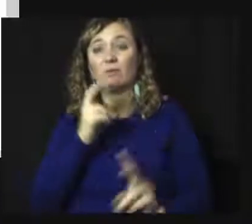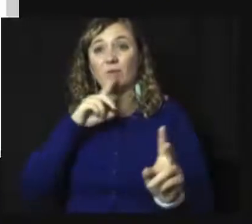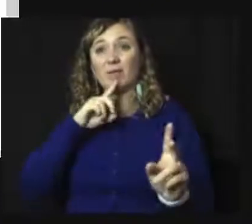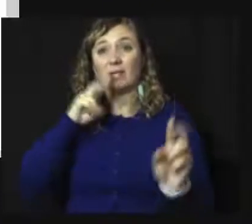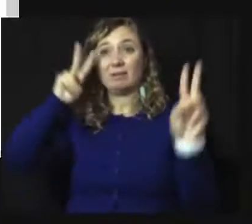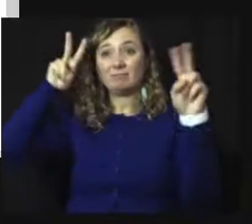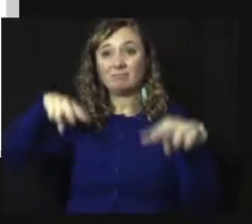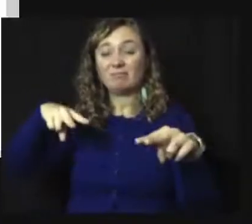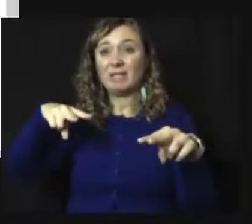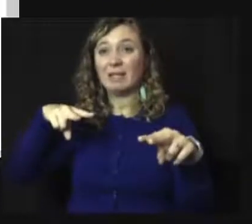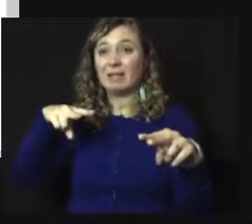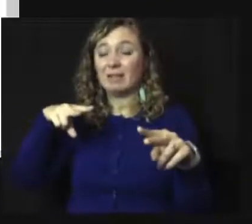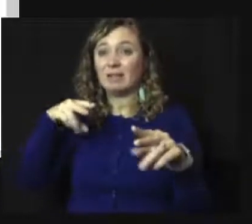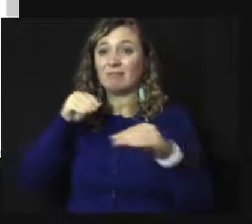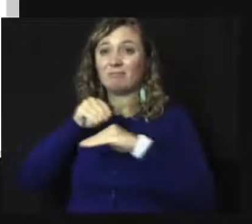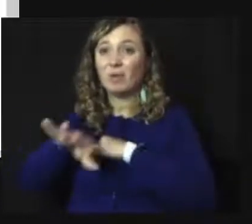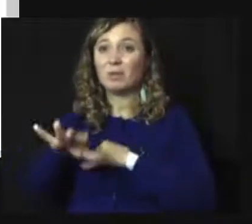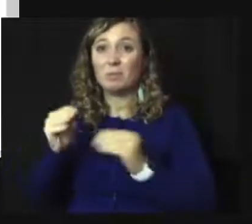of self-hatred.